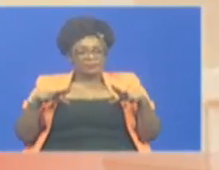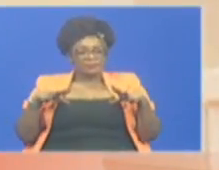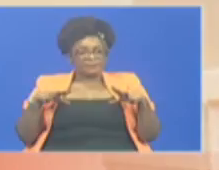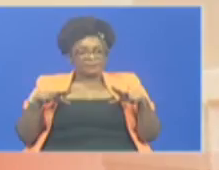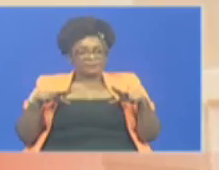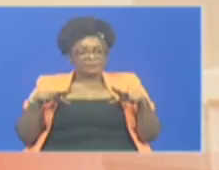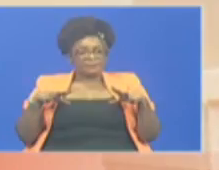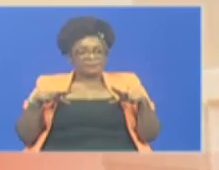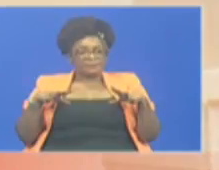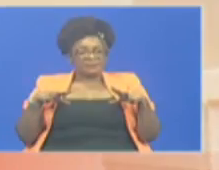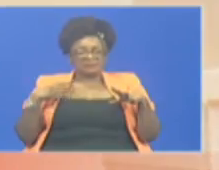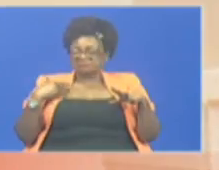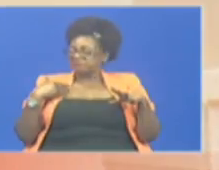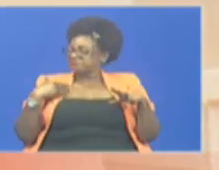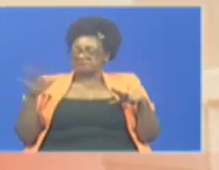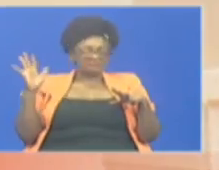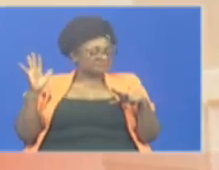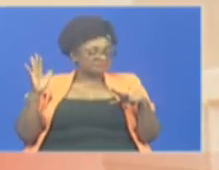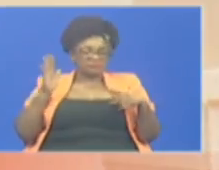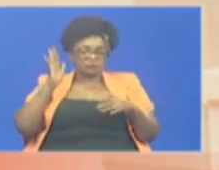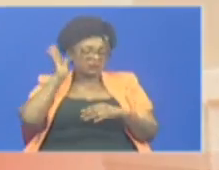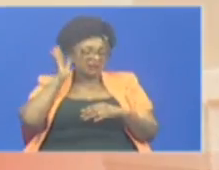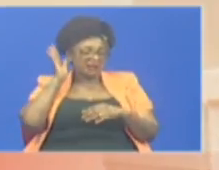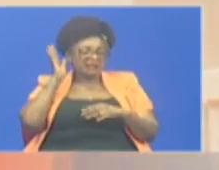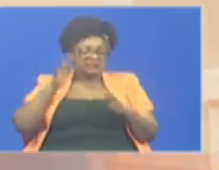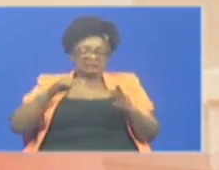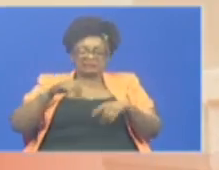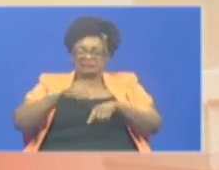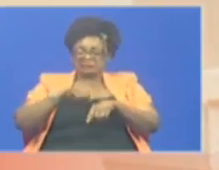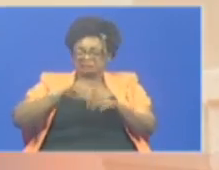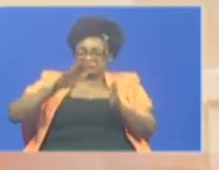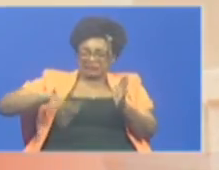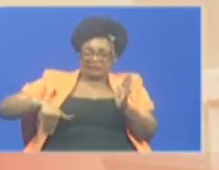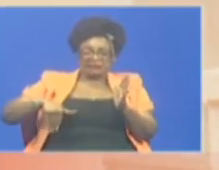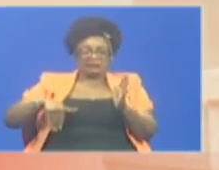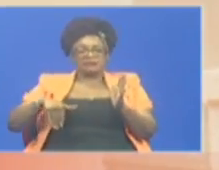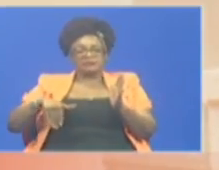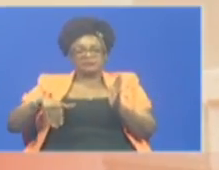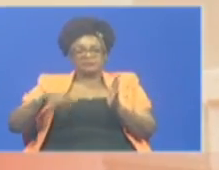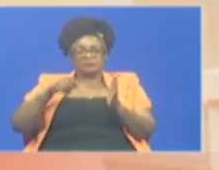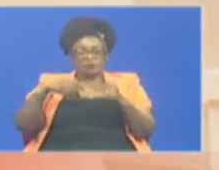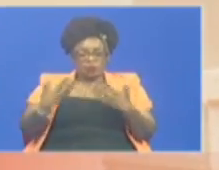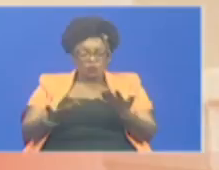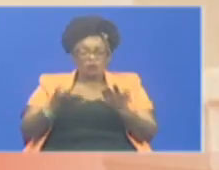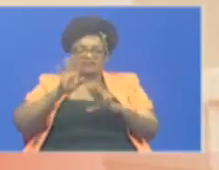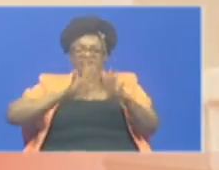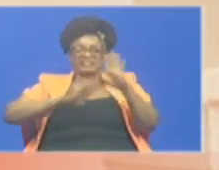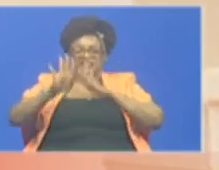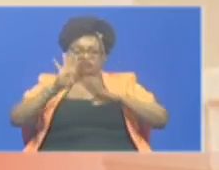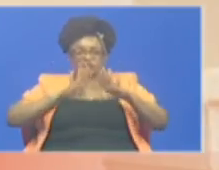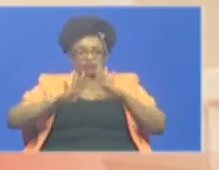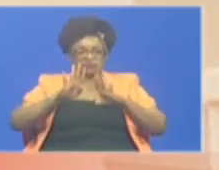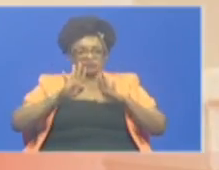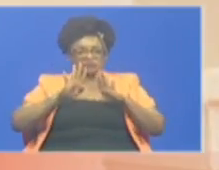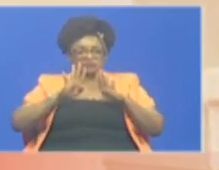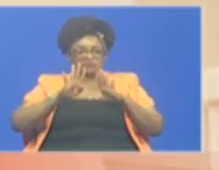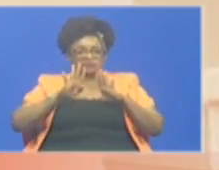I do not want to hear of needless delays or frustrations